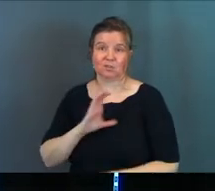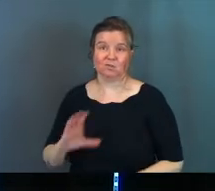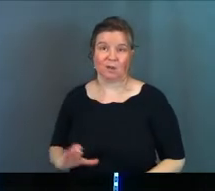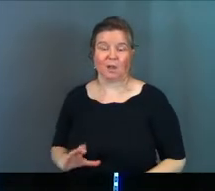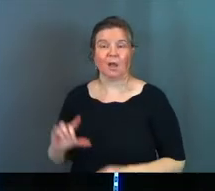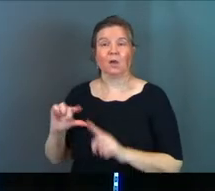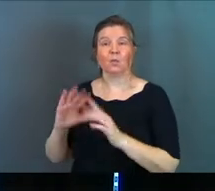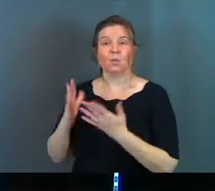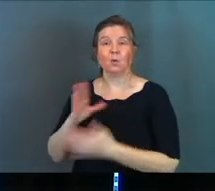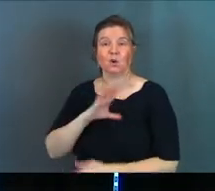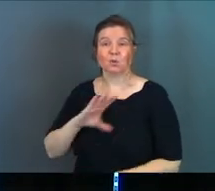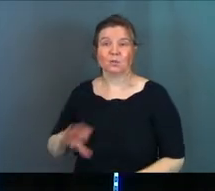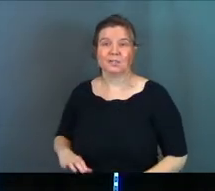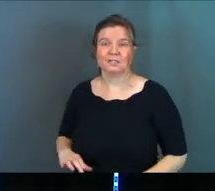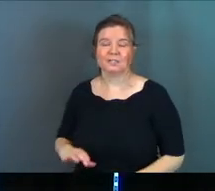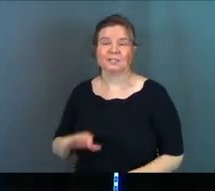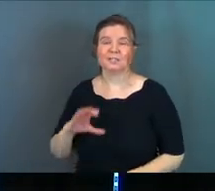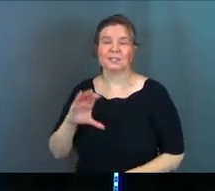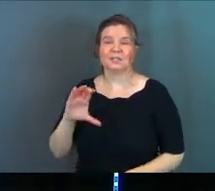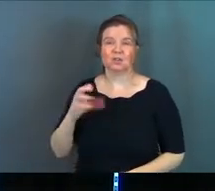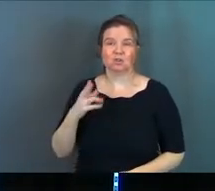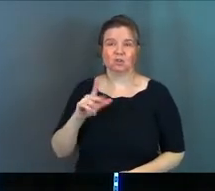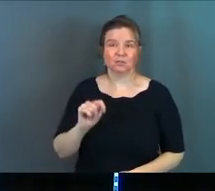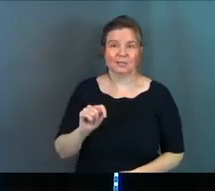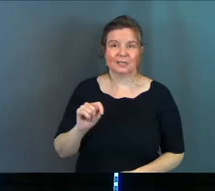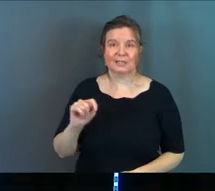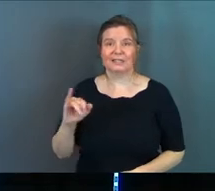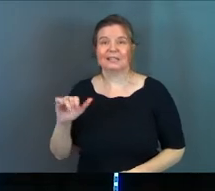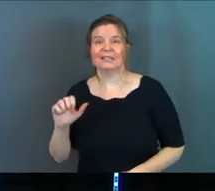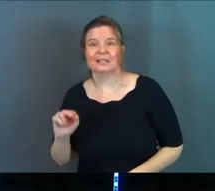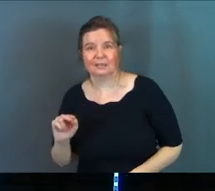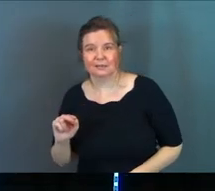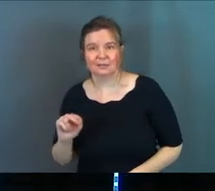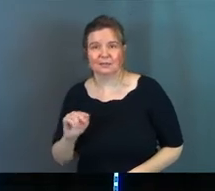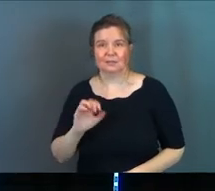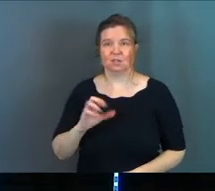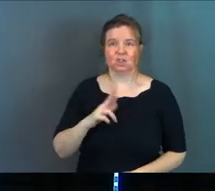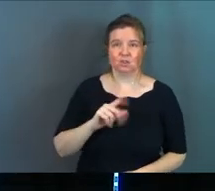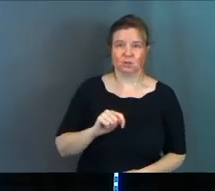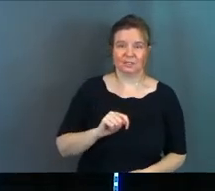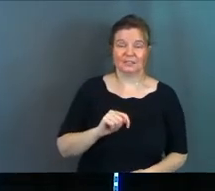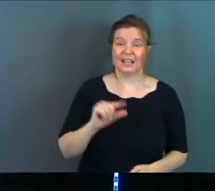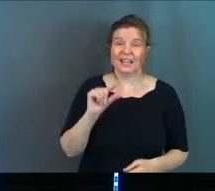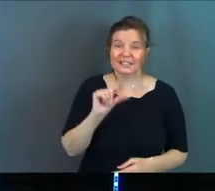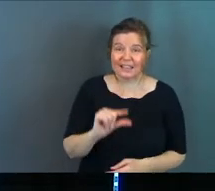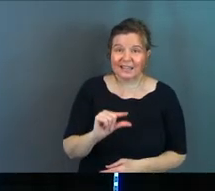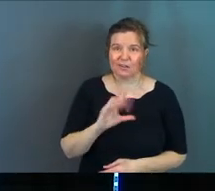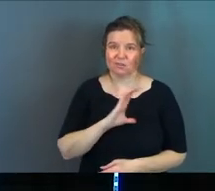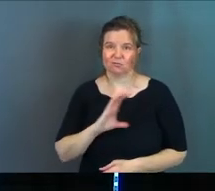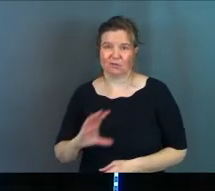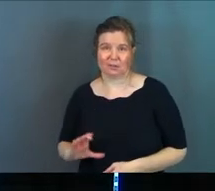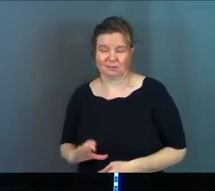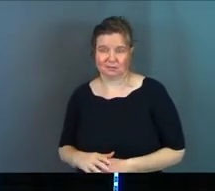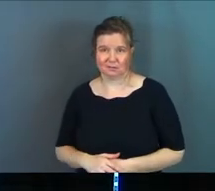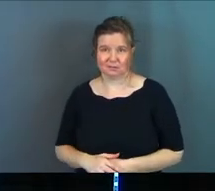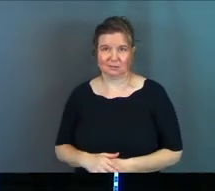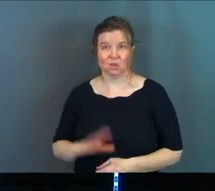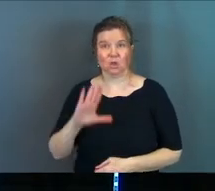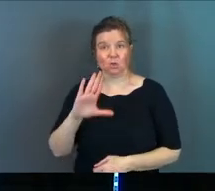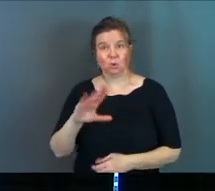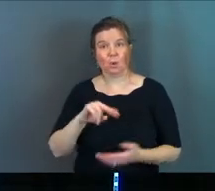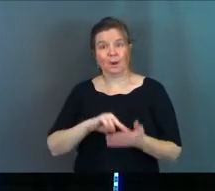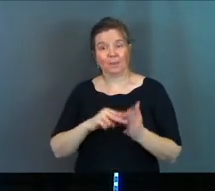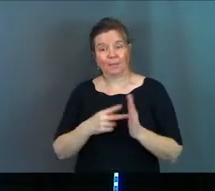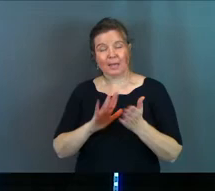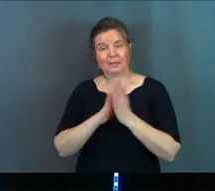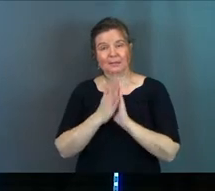Christ. The word Christian, it's Christian, right? Christian, it's little Christ. You're